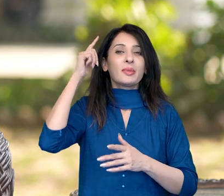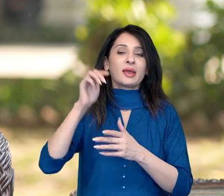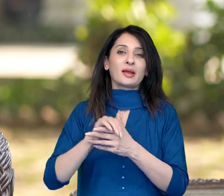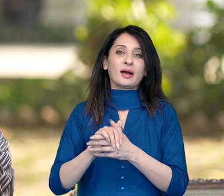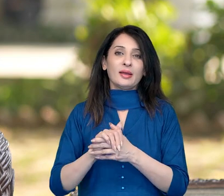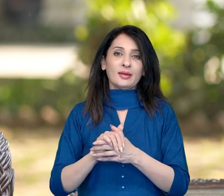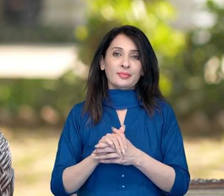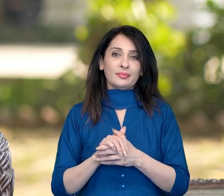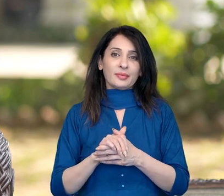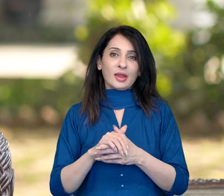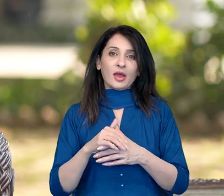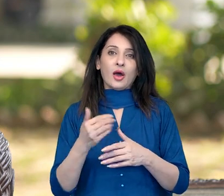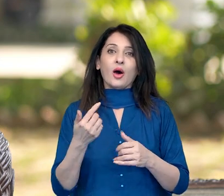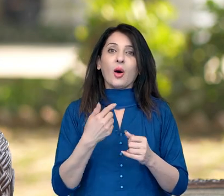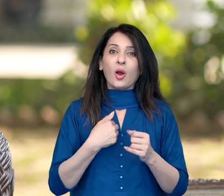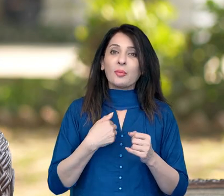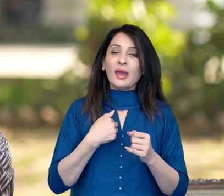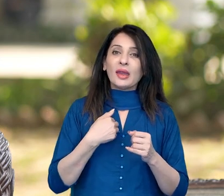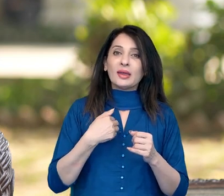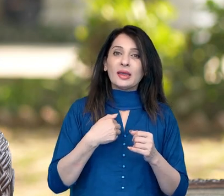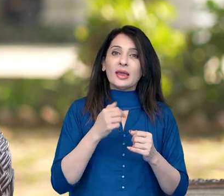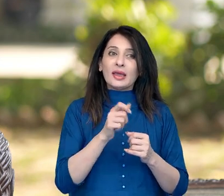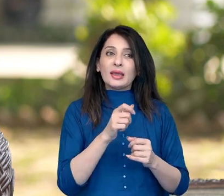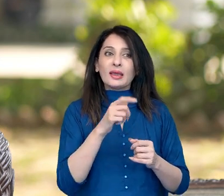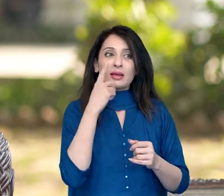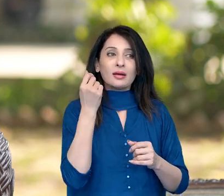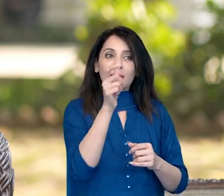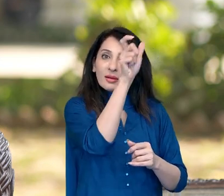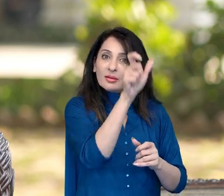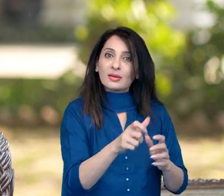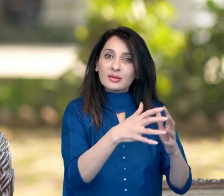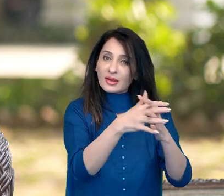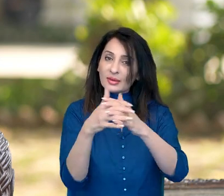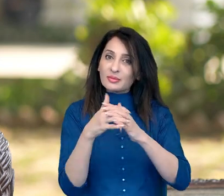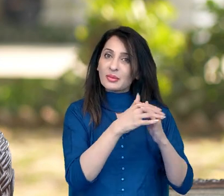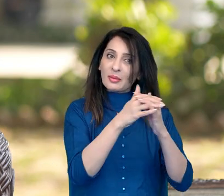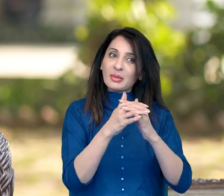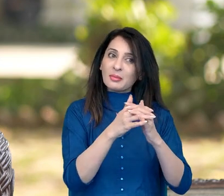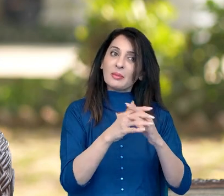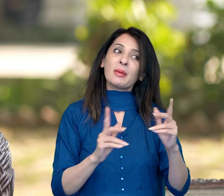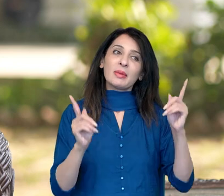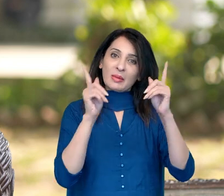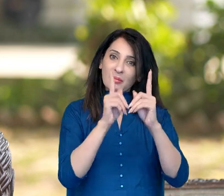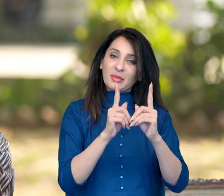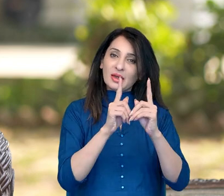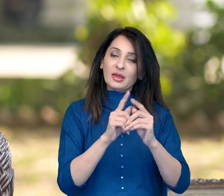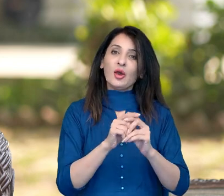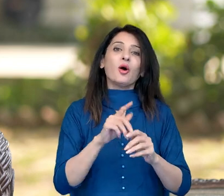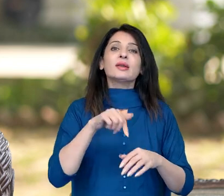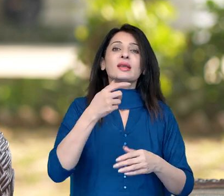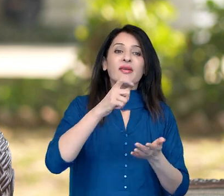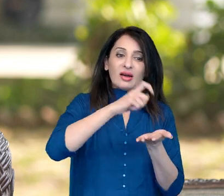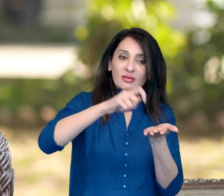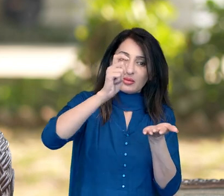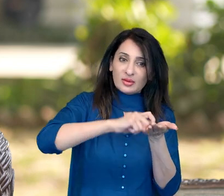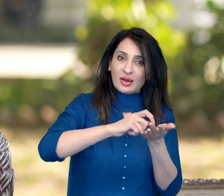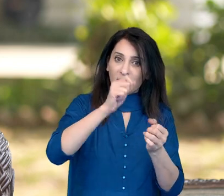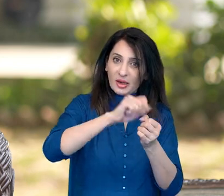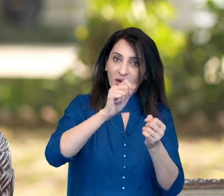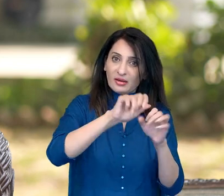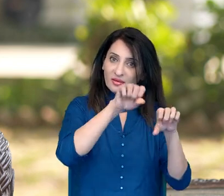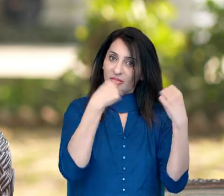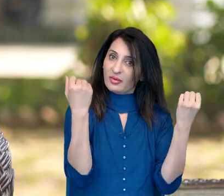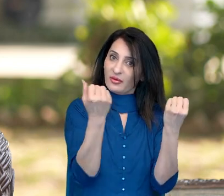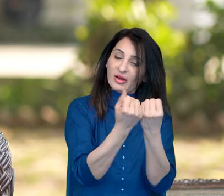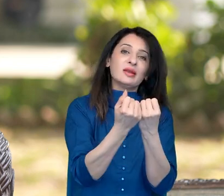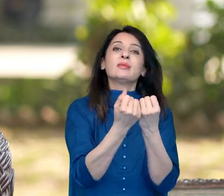I also got a chance to meet Secretary of State John Blinken in the US Department of State and House of Senate in